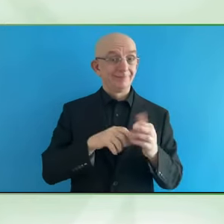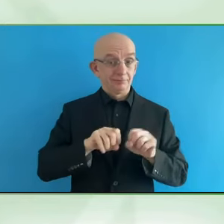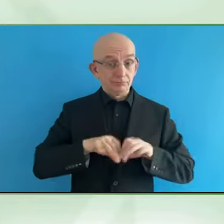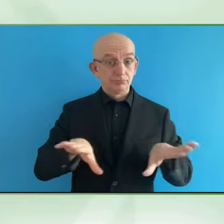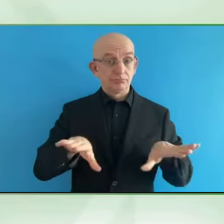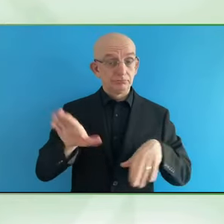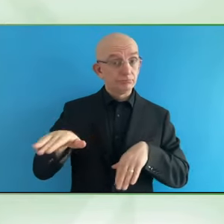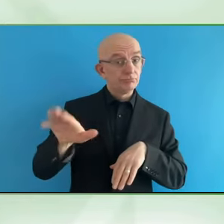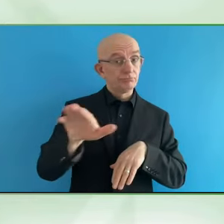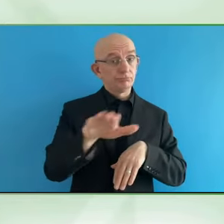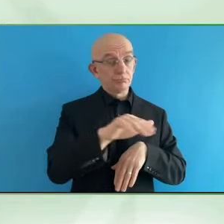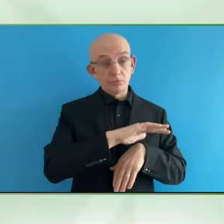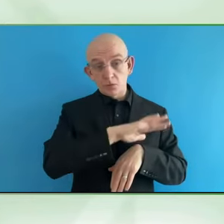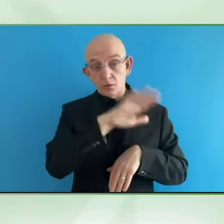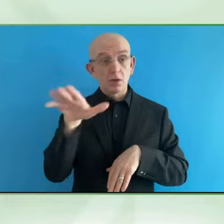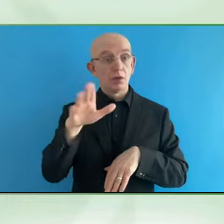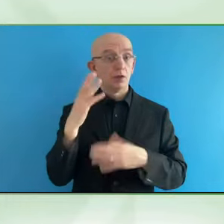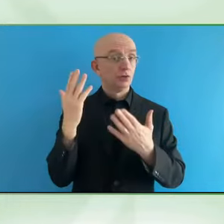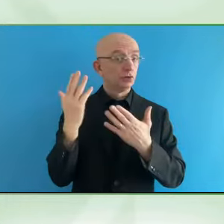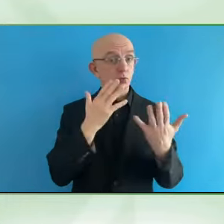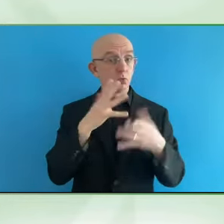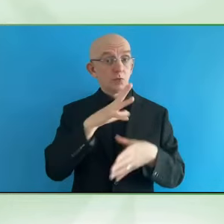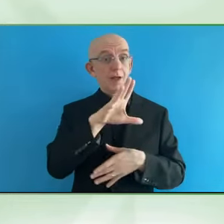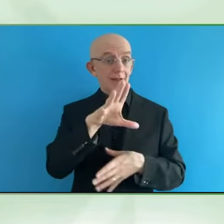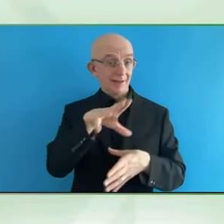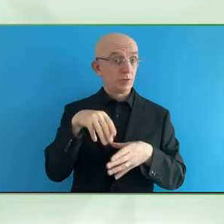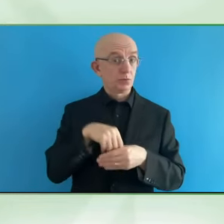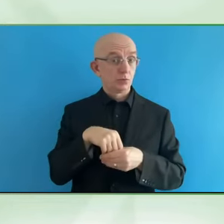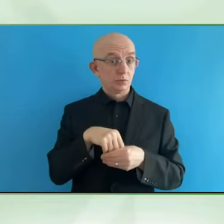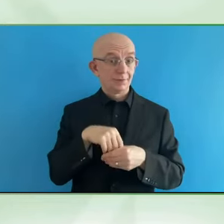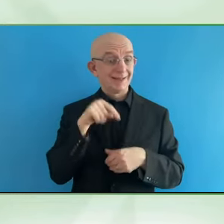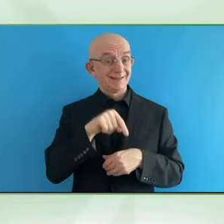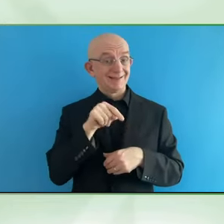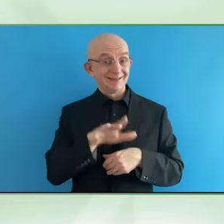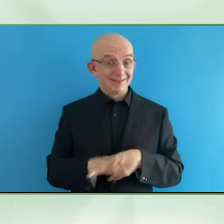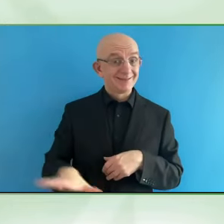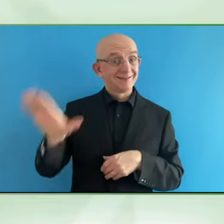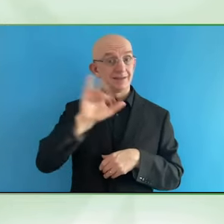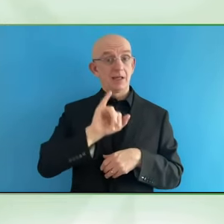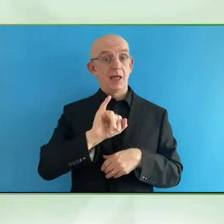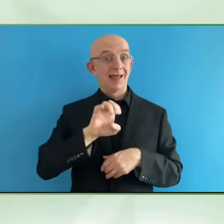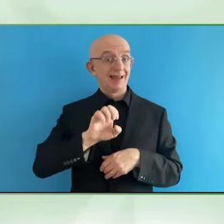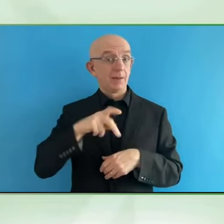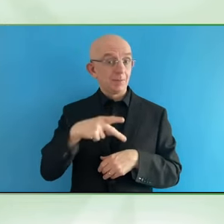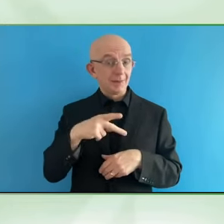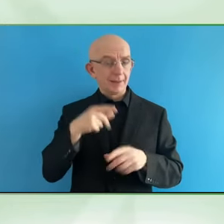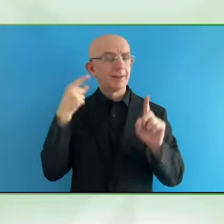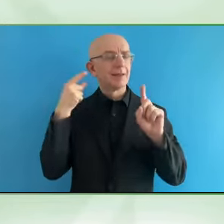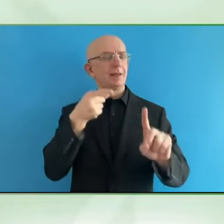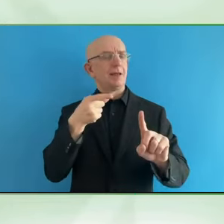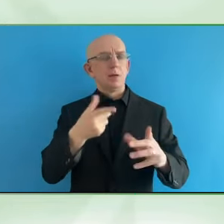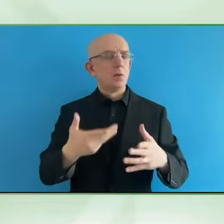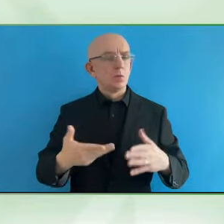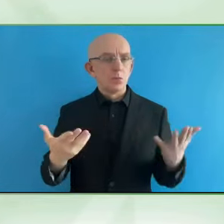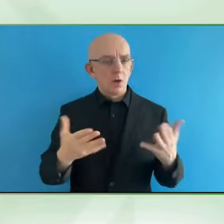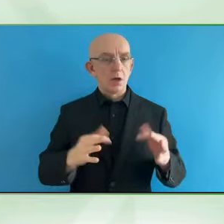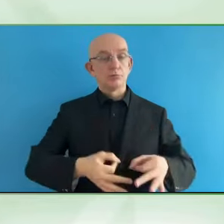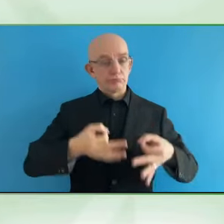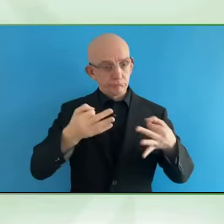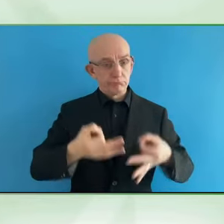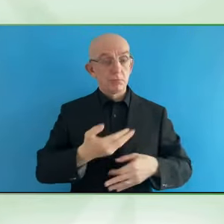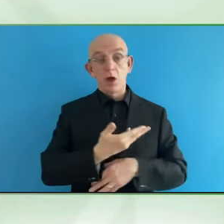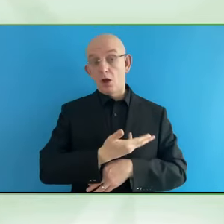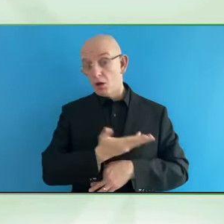student, regardless of their abilities or challenges, has access to excellent